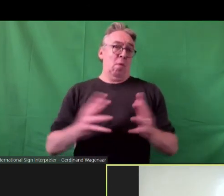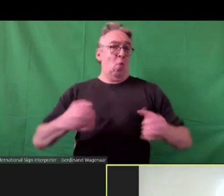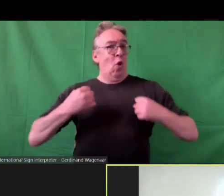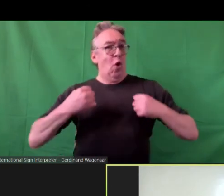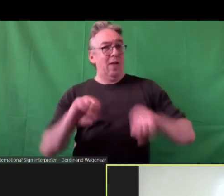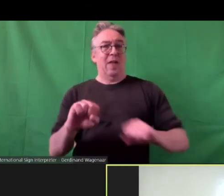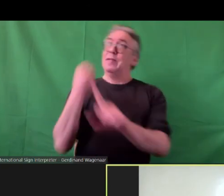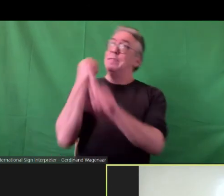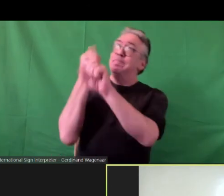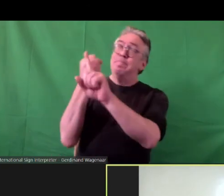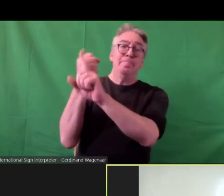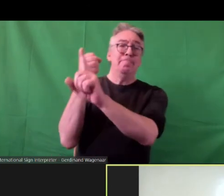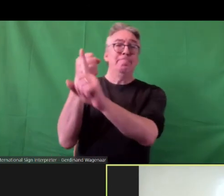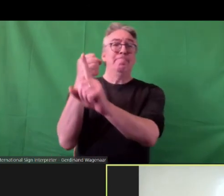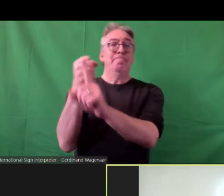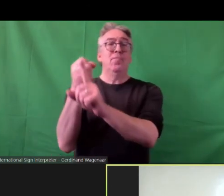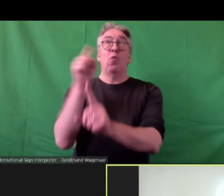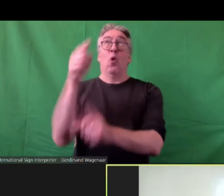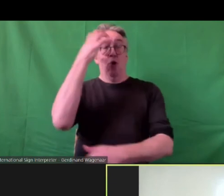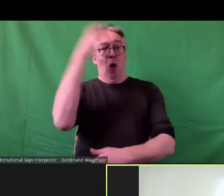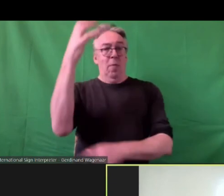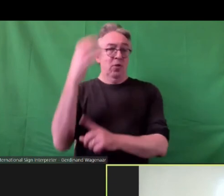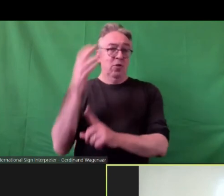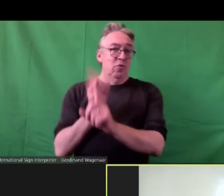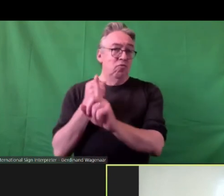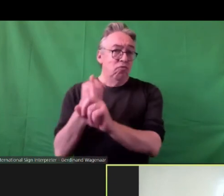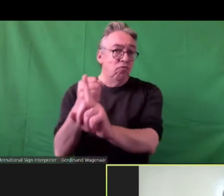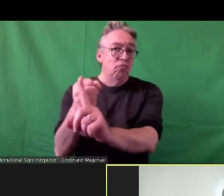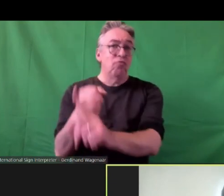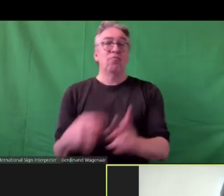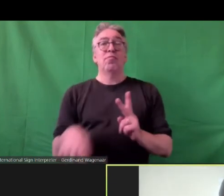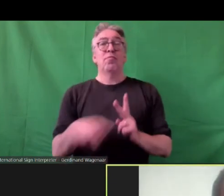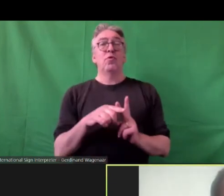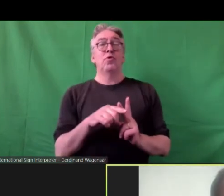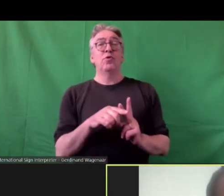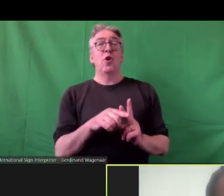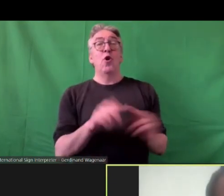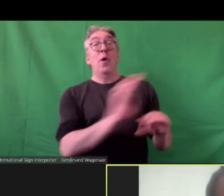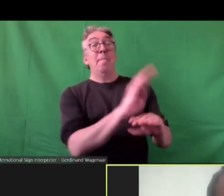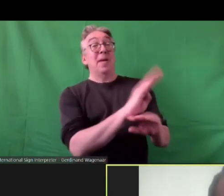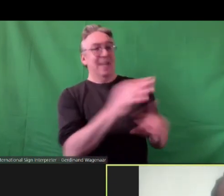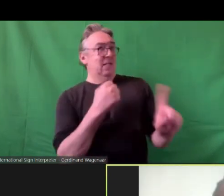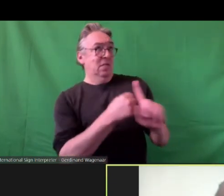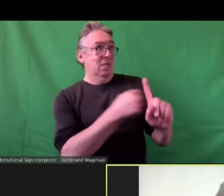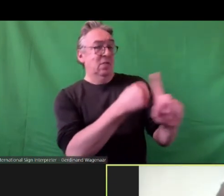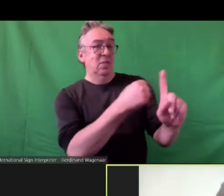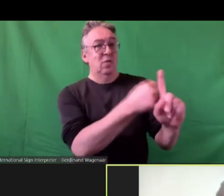of employment and how then are they able to engage persons with disabilities in terms